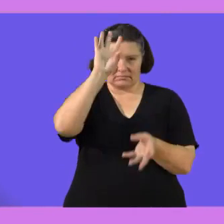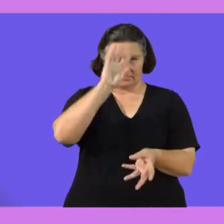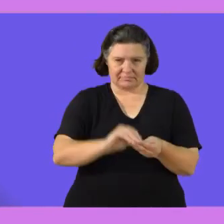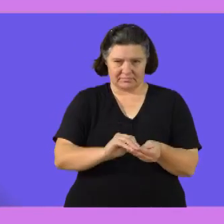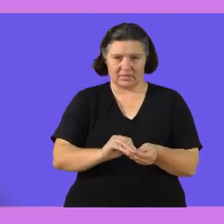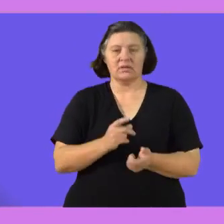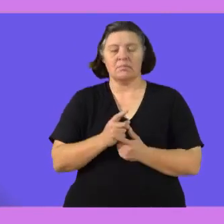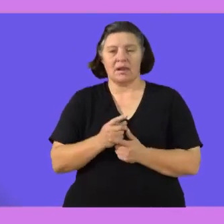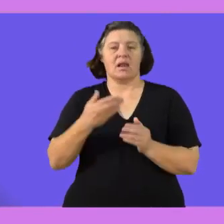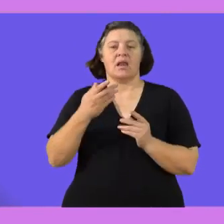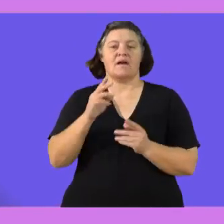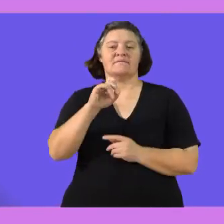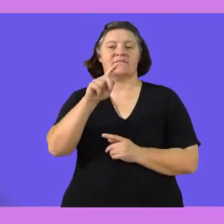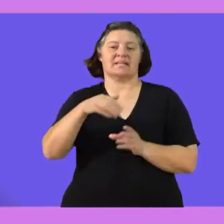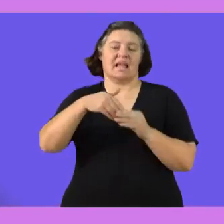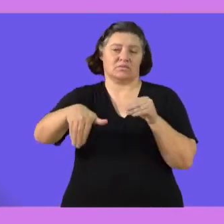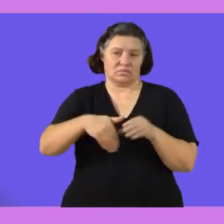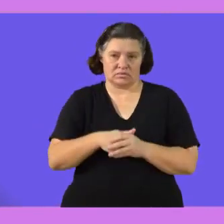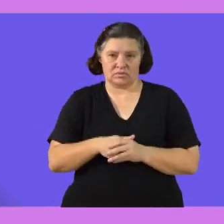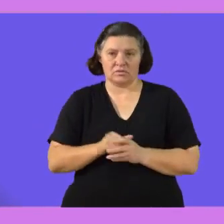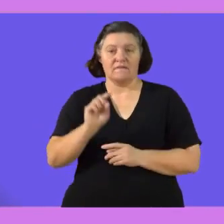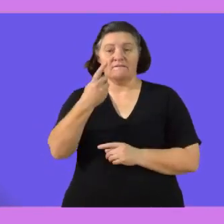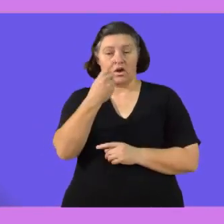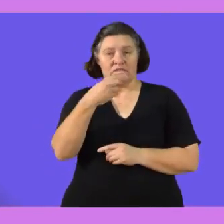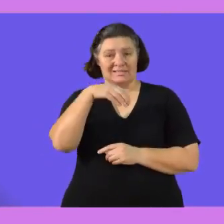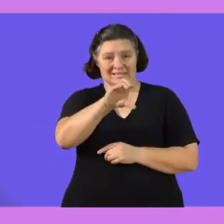it's excluding VAT. So therefore, the first amount,